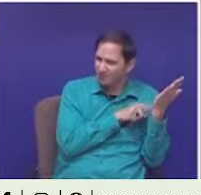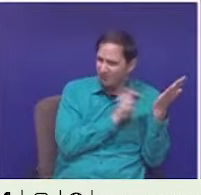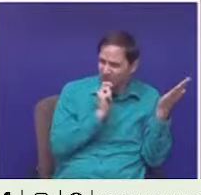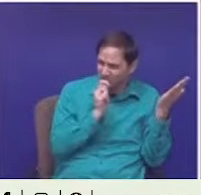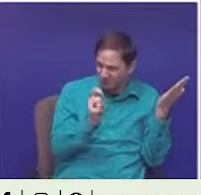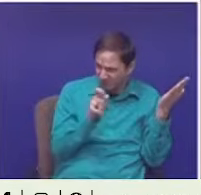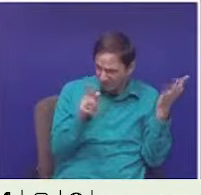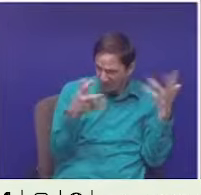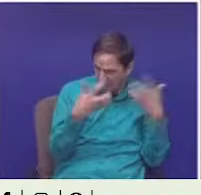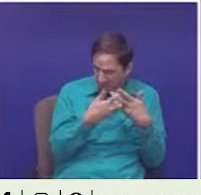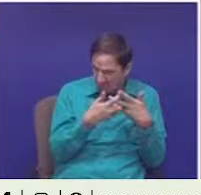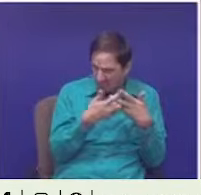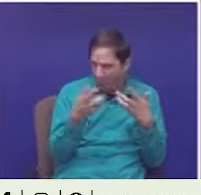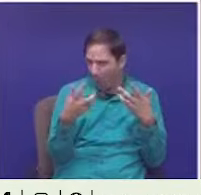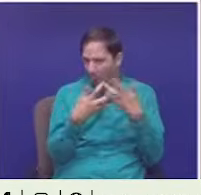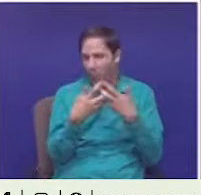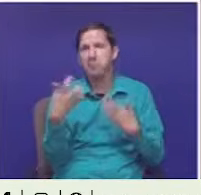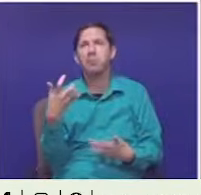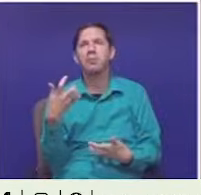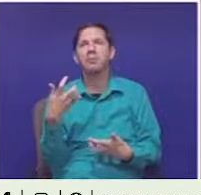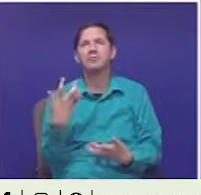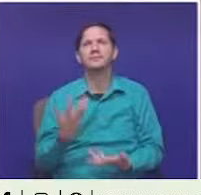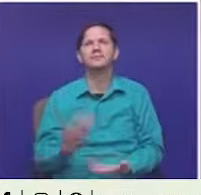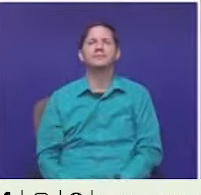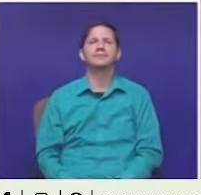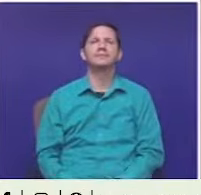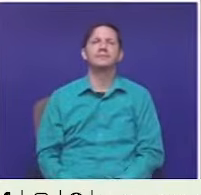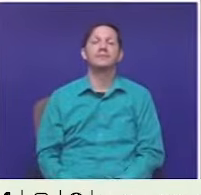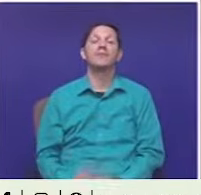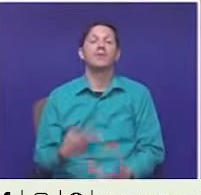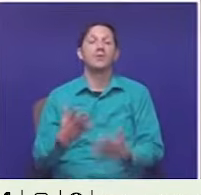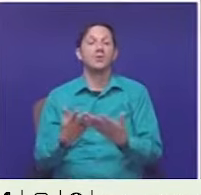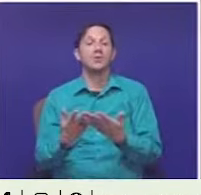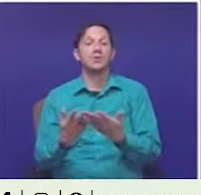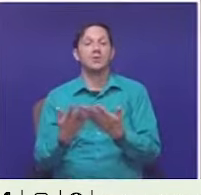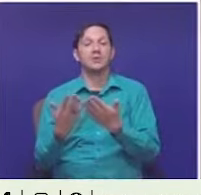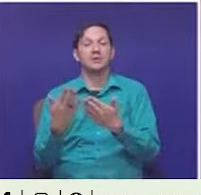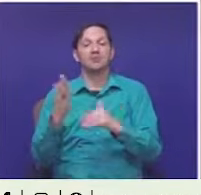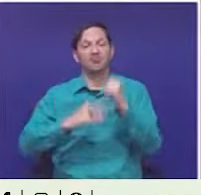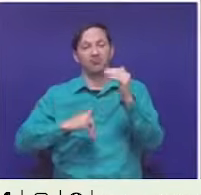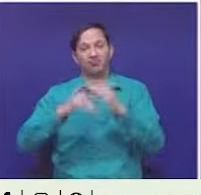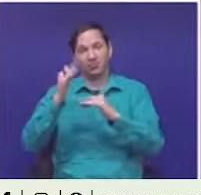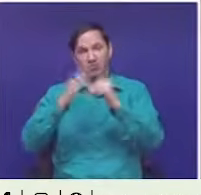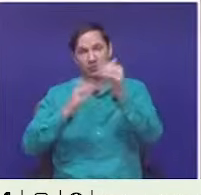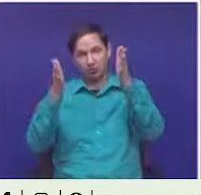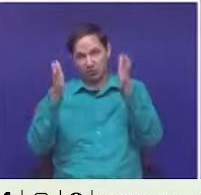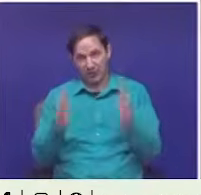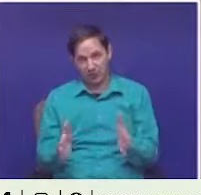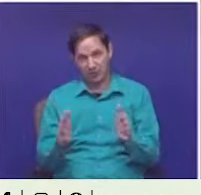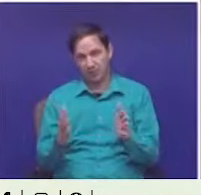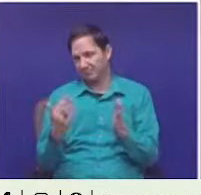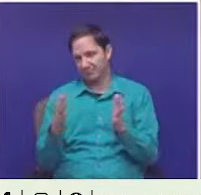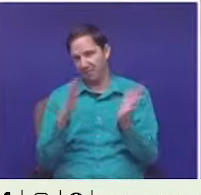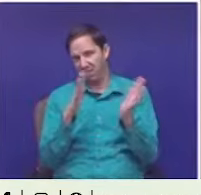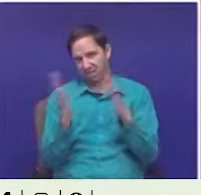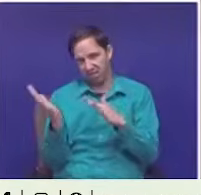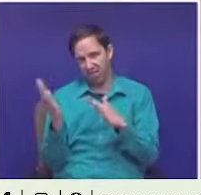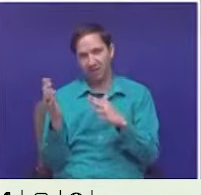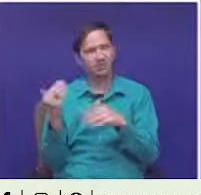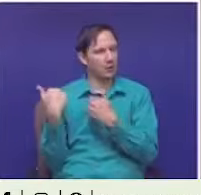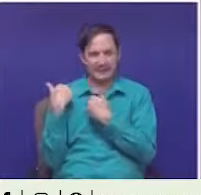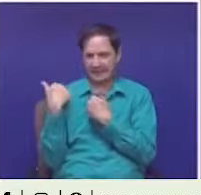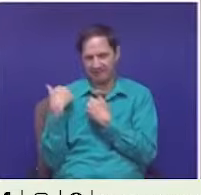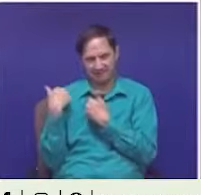To accelerate the eradication of unsafe structures, provinces must continue to spend on infrastructure for new